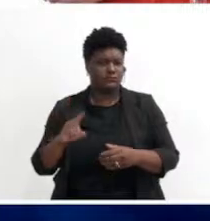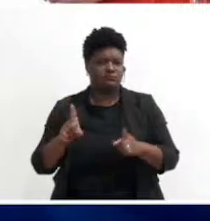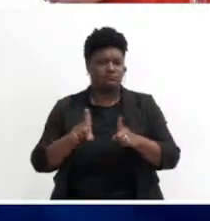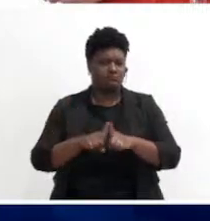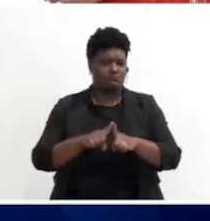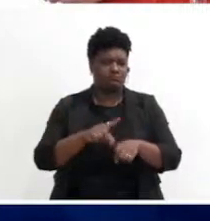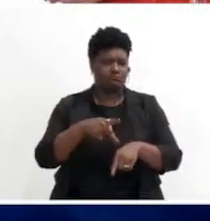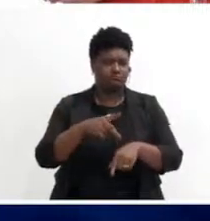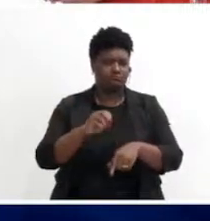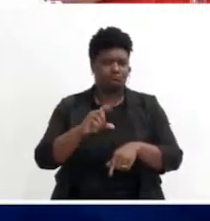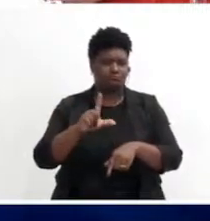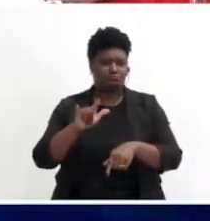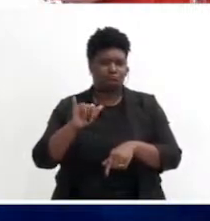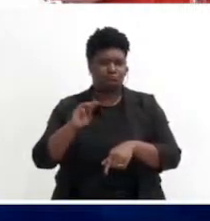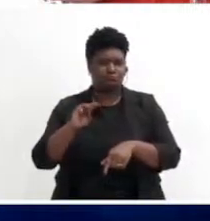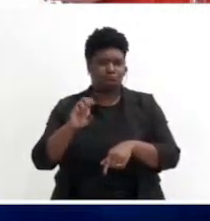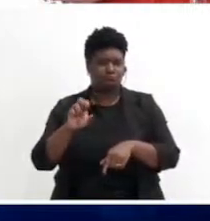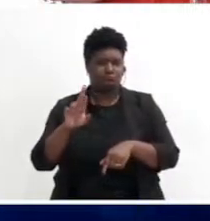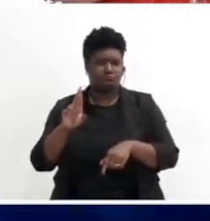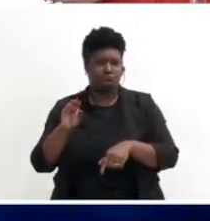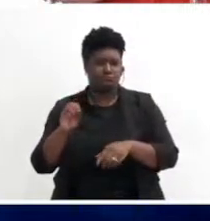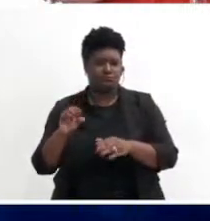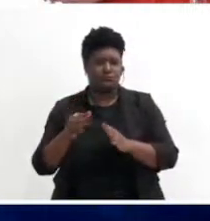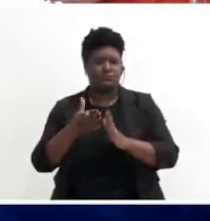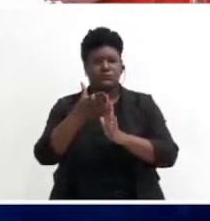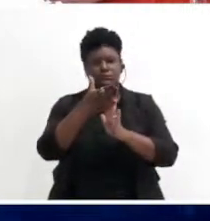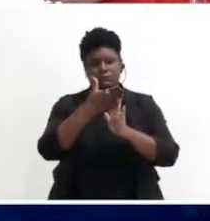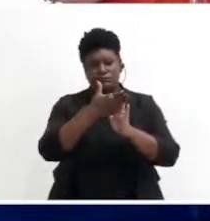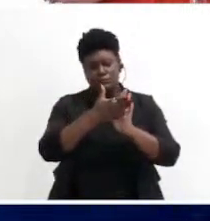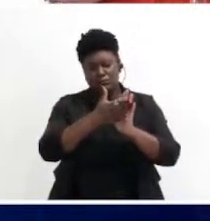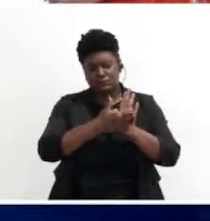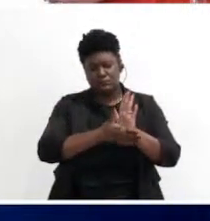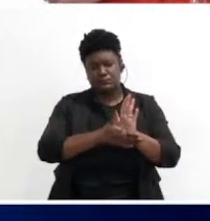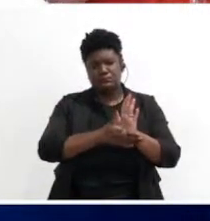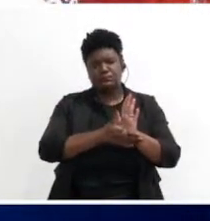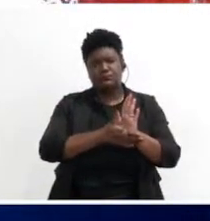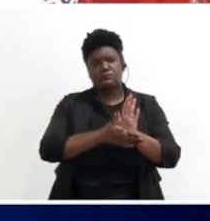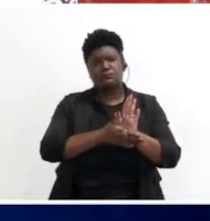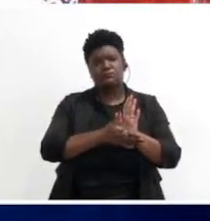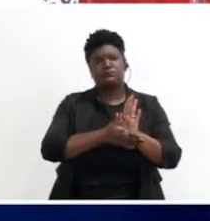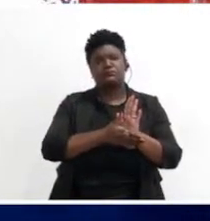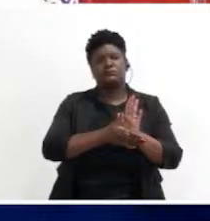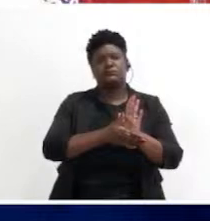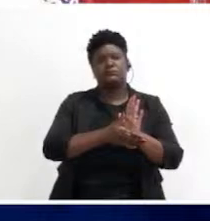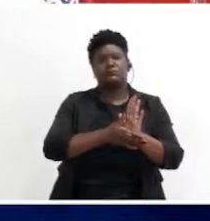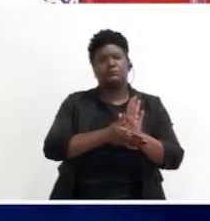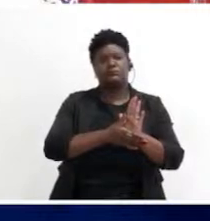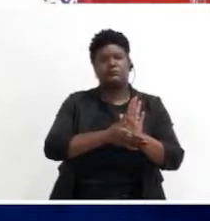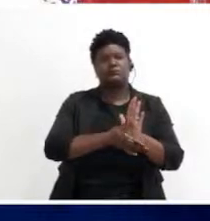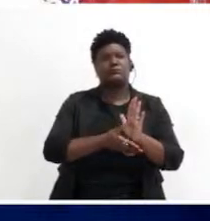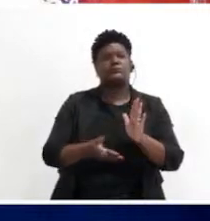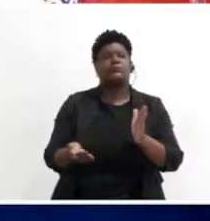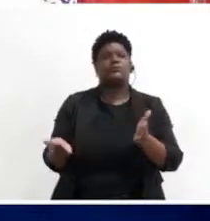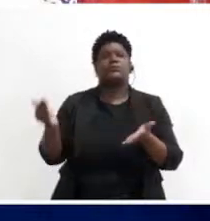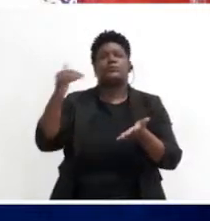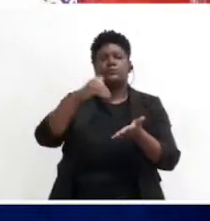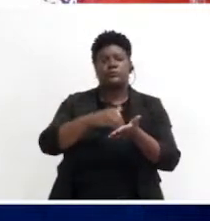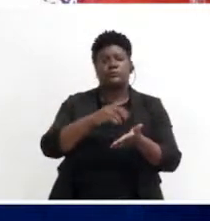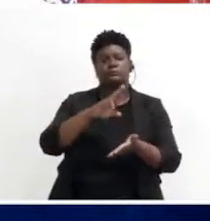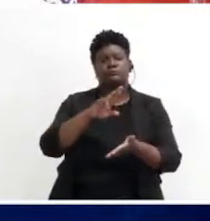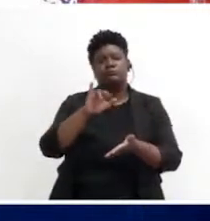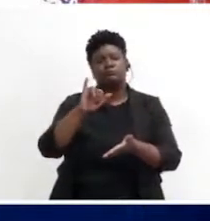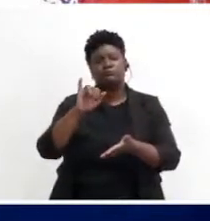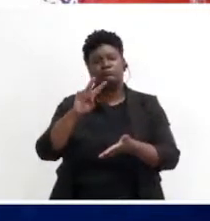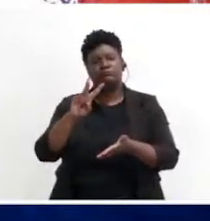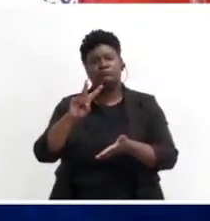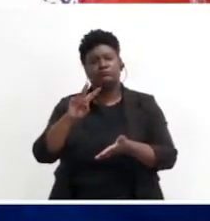again, and you continue this down through, and so you get this kind of scalloped edge of the via if you